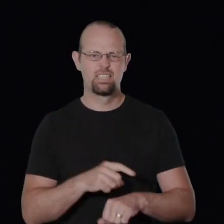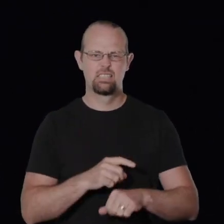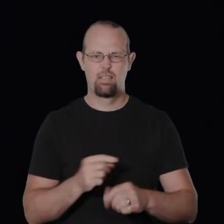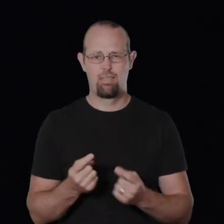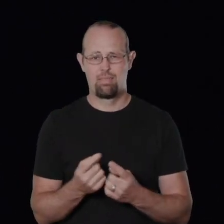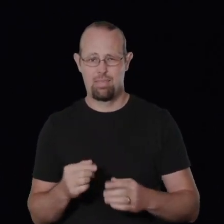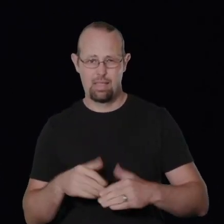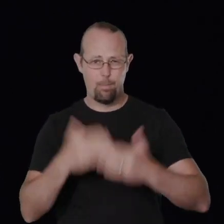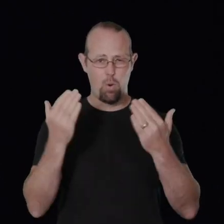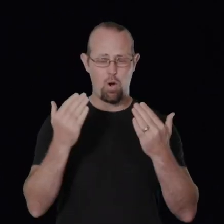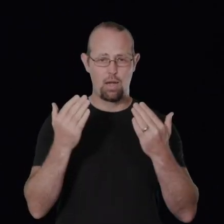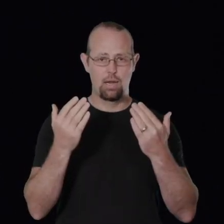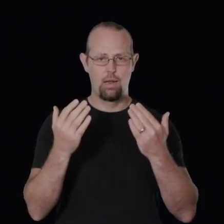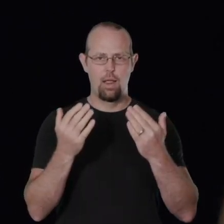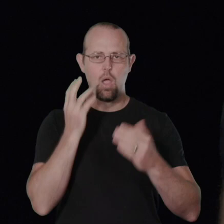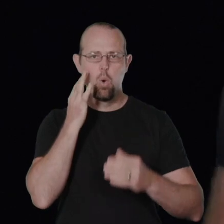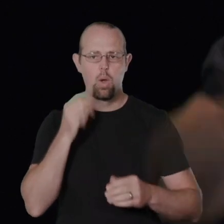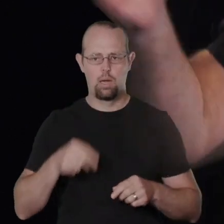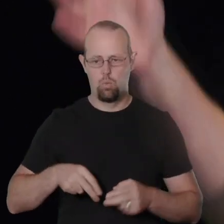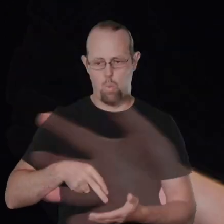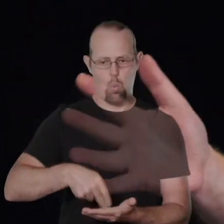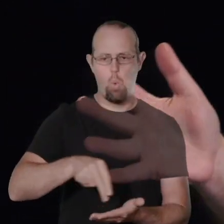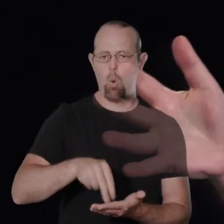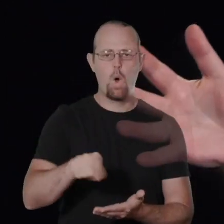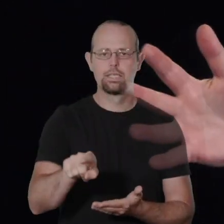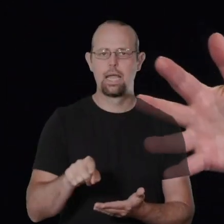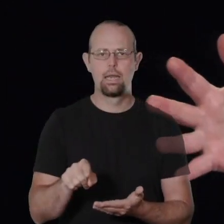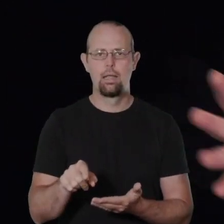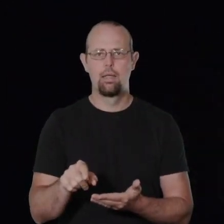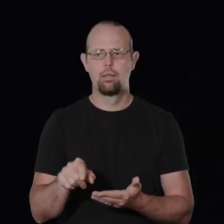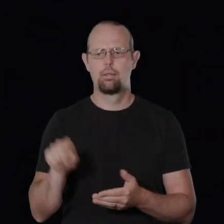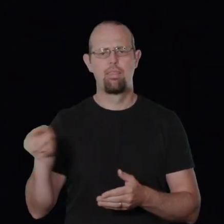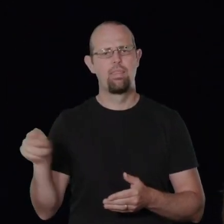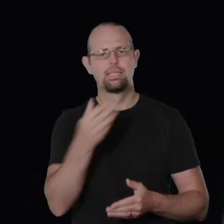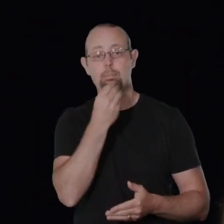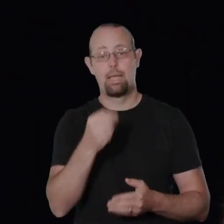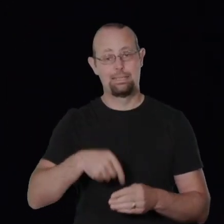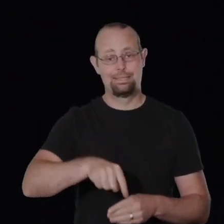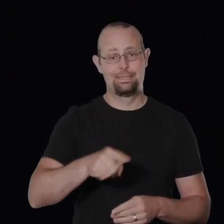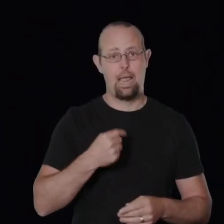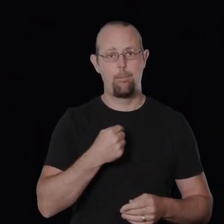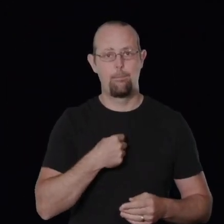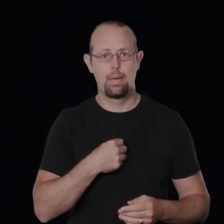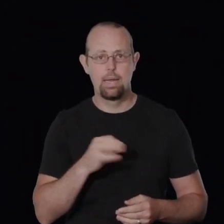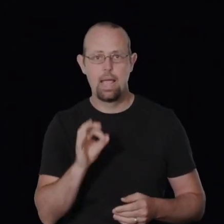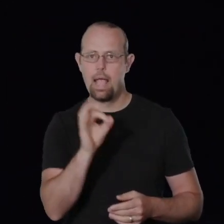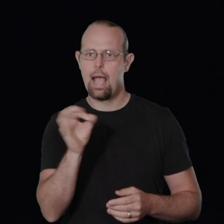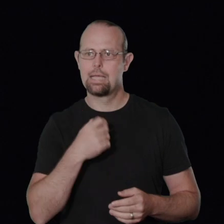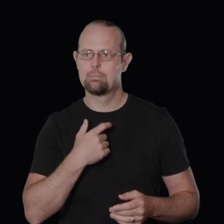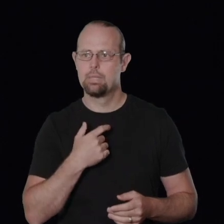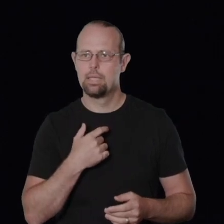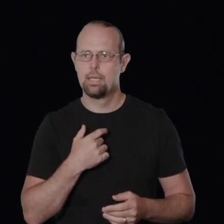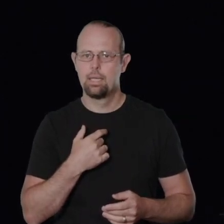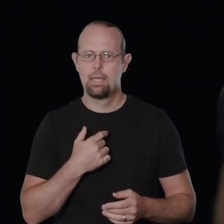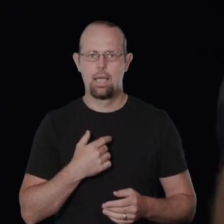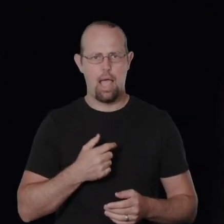opening. And when I walked in, I said to the man, "So-and-so sent me, and he's asked me to come here today to get your help